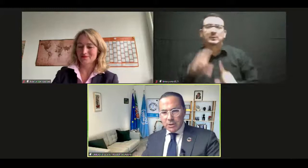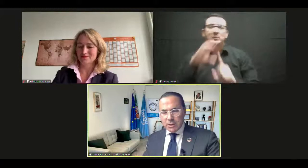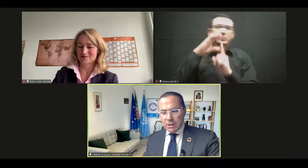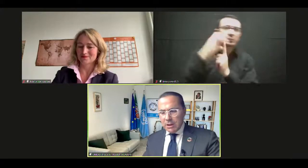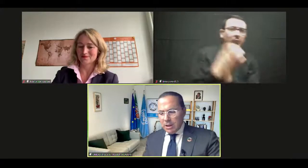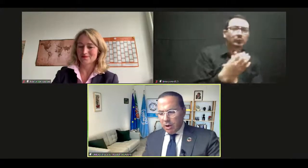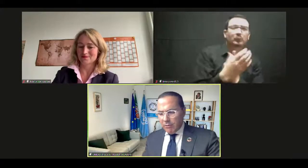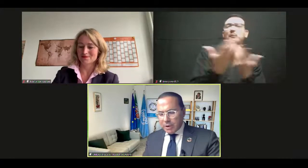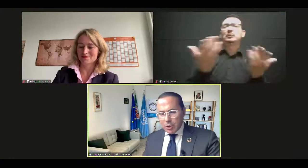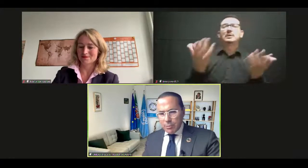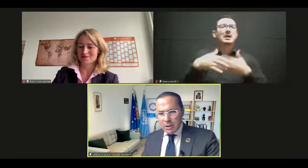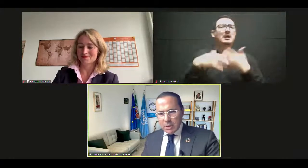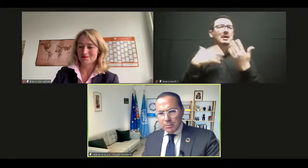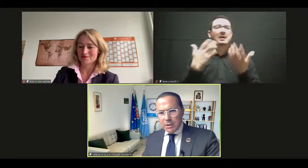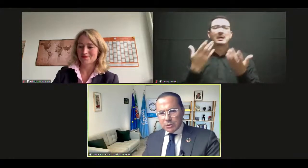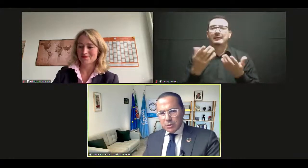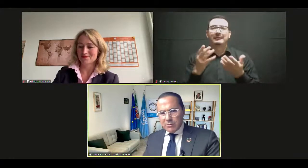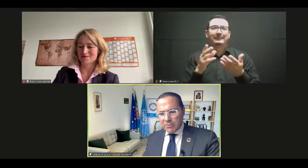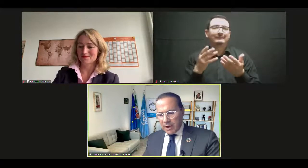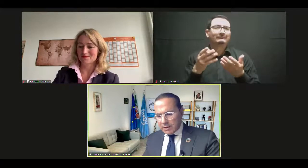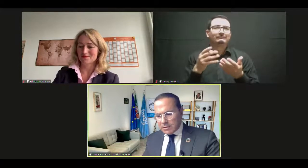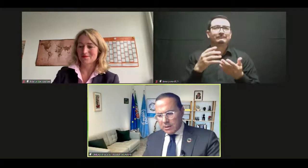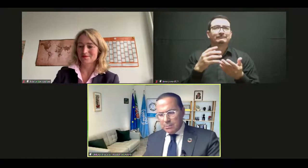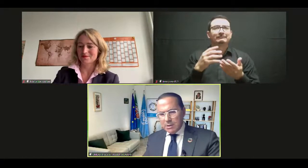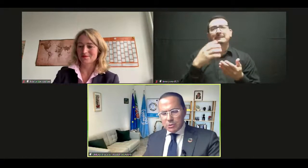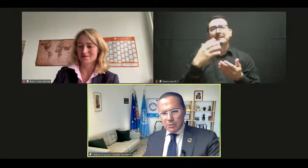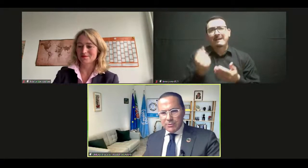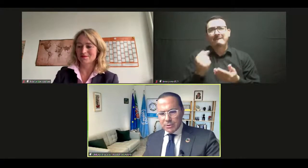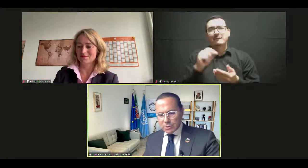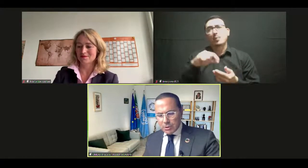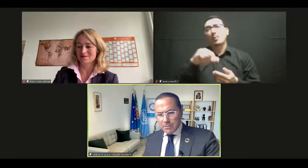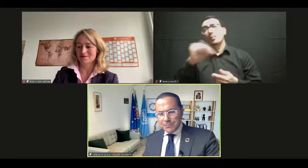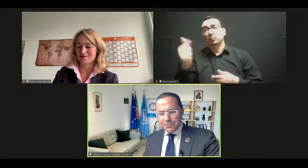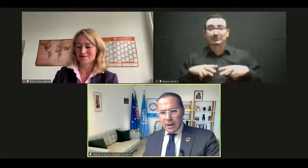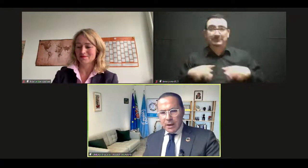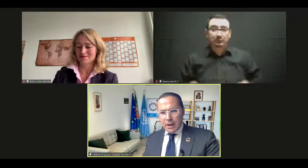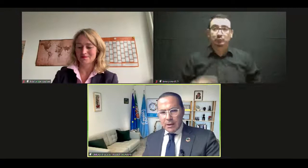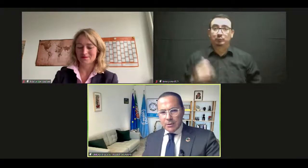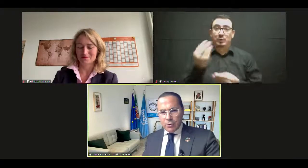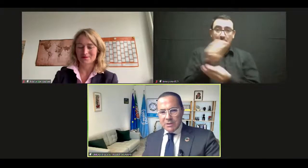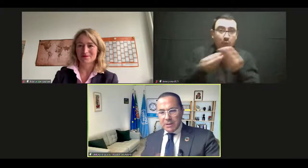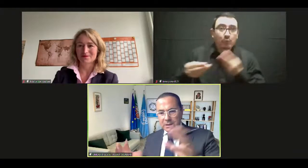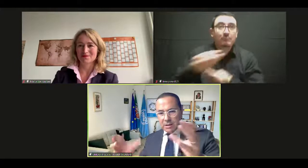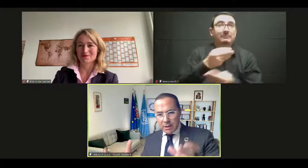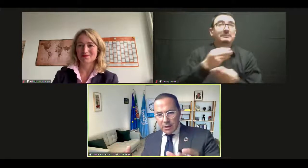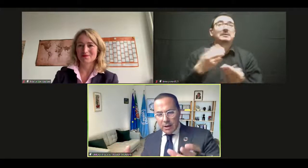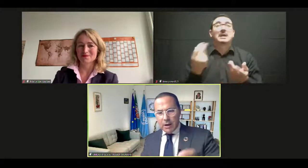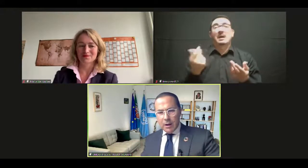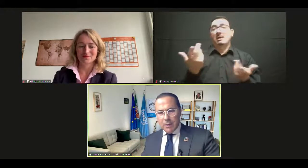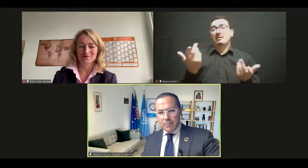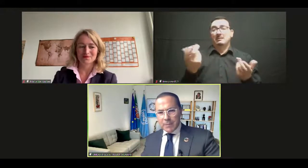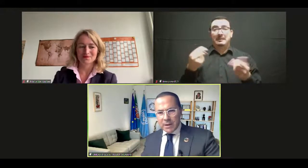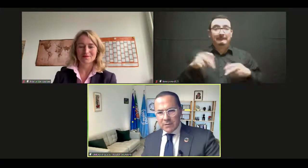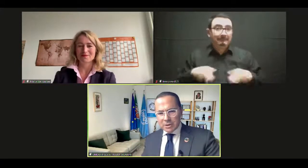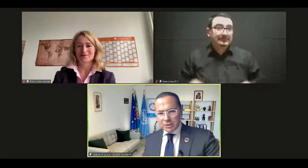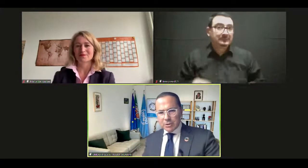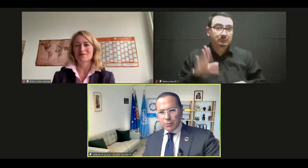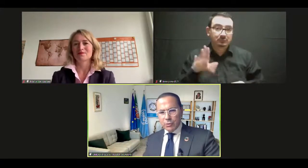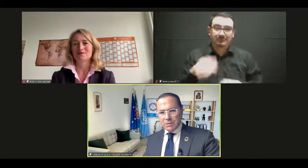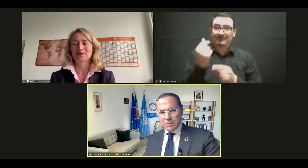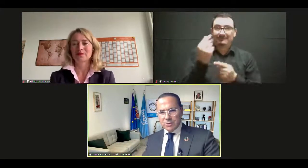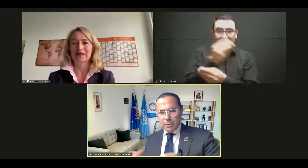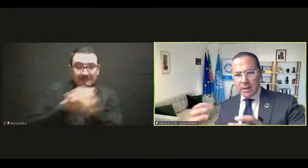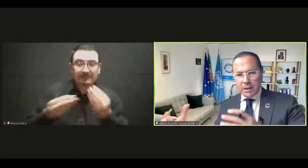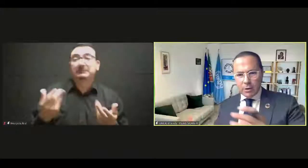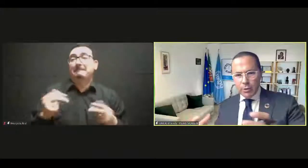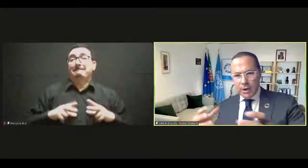Ministry of Economy and Ministry of Finance and Ministry of Industry. And already here in this session, we